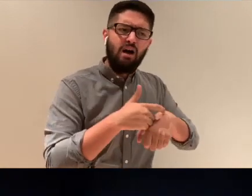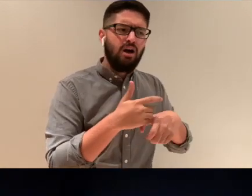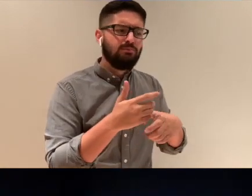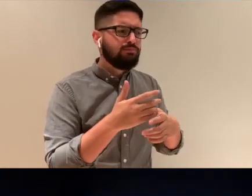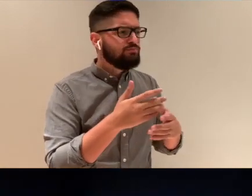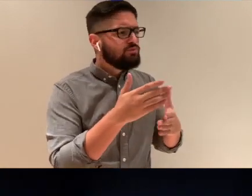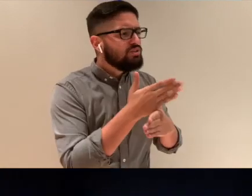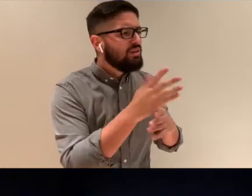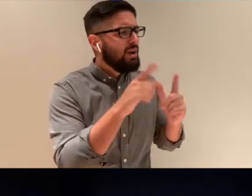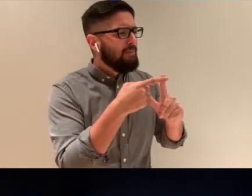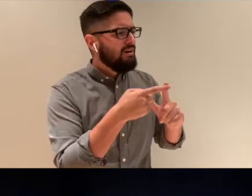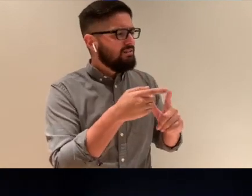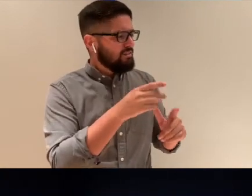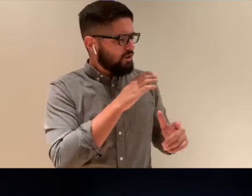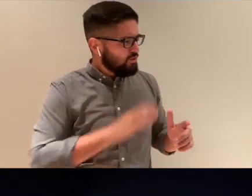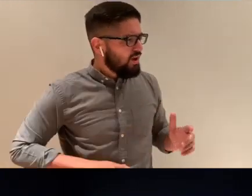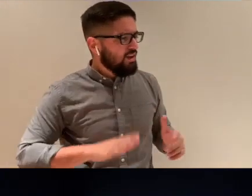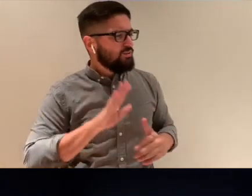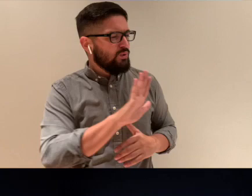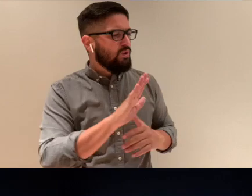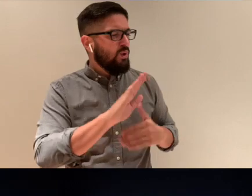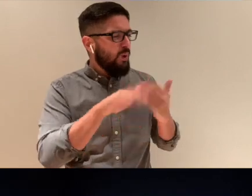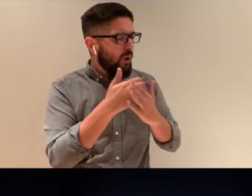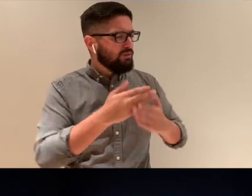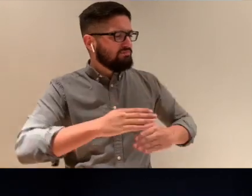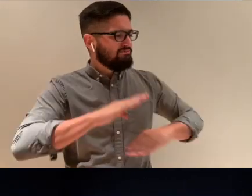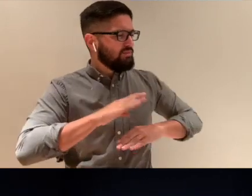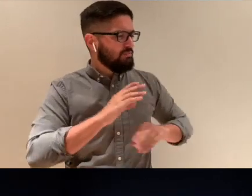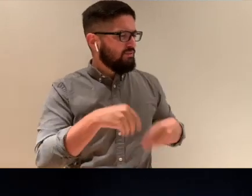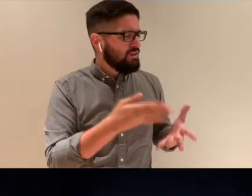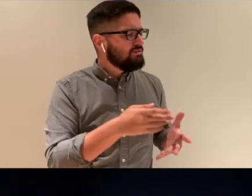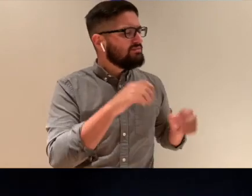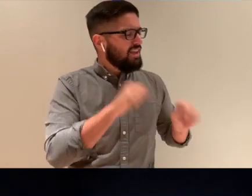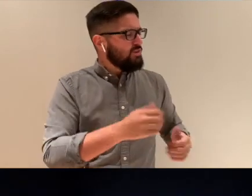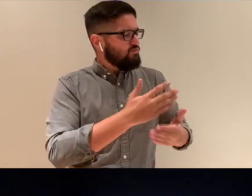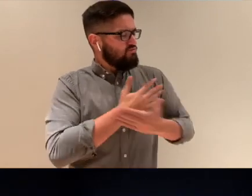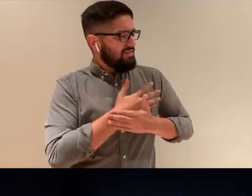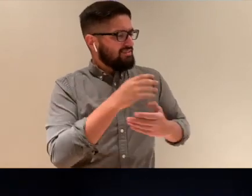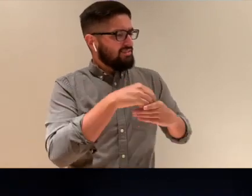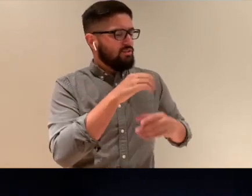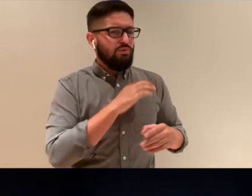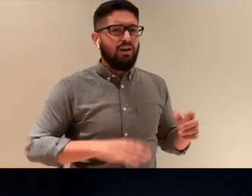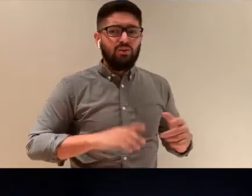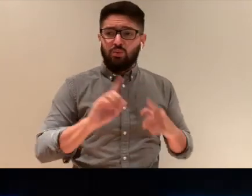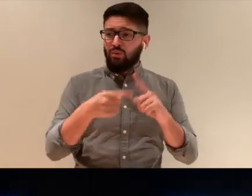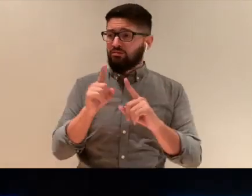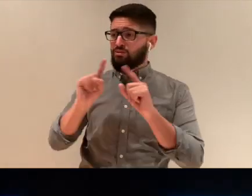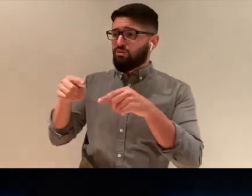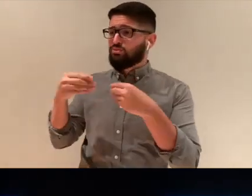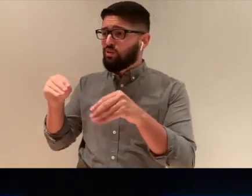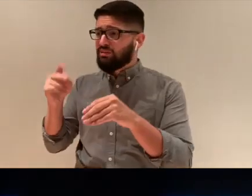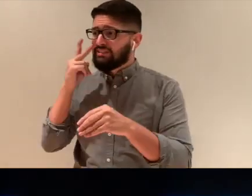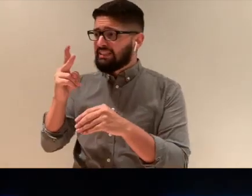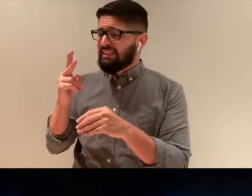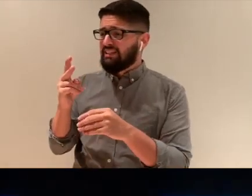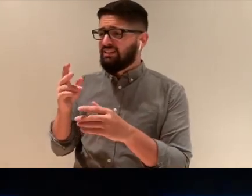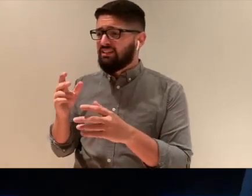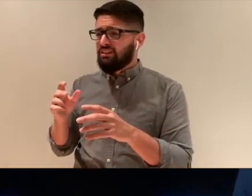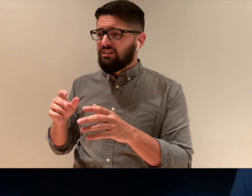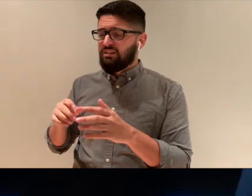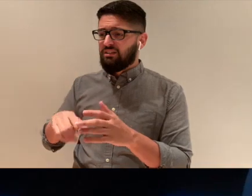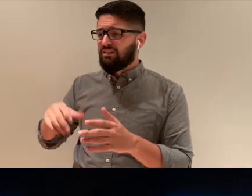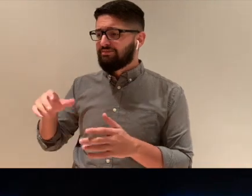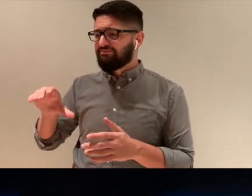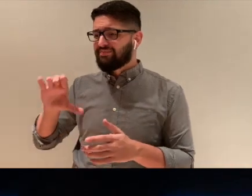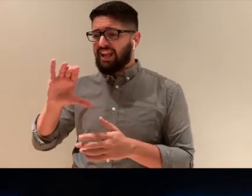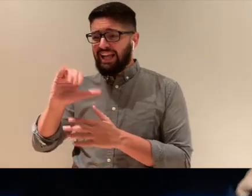how Christ is your all-sufficient provider, that you can rest in Christ. You know, when you go to the store and you see the